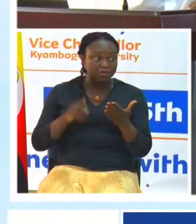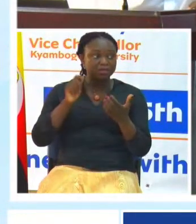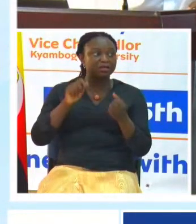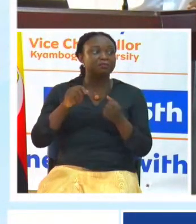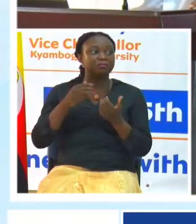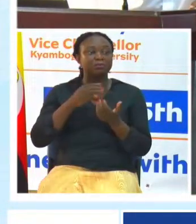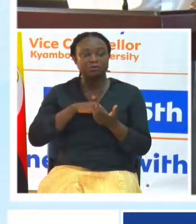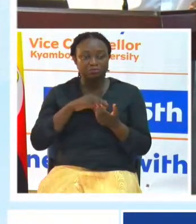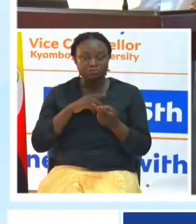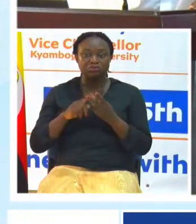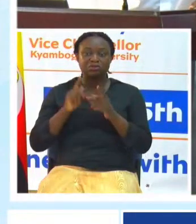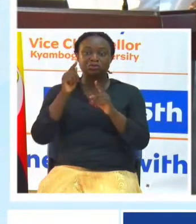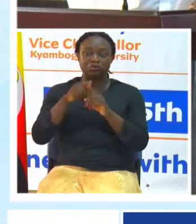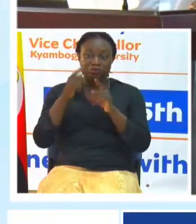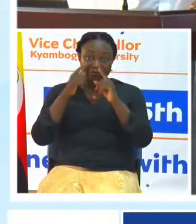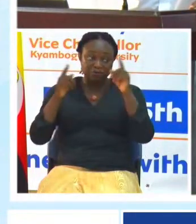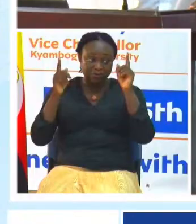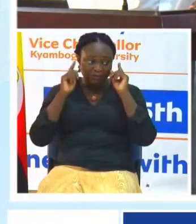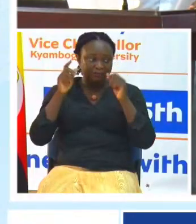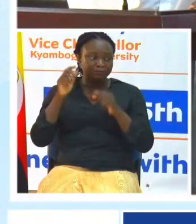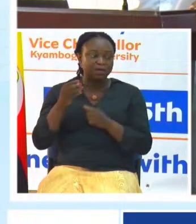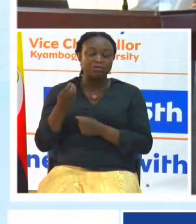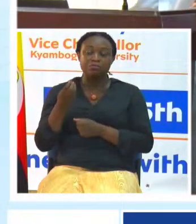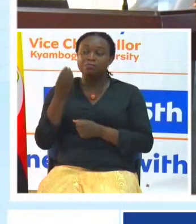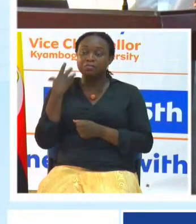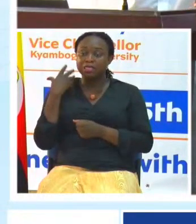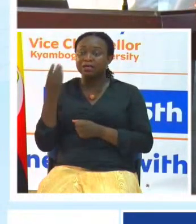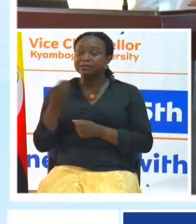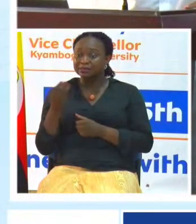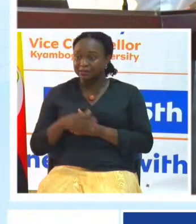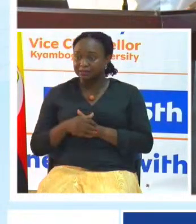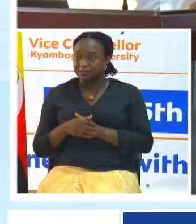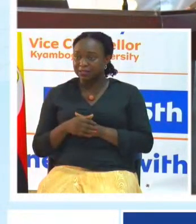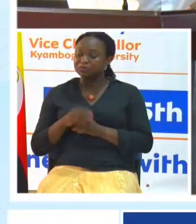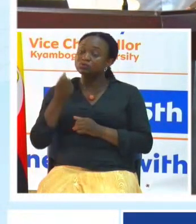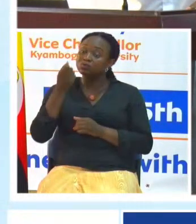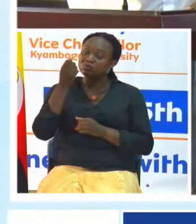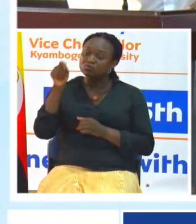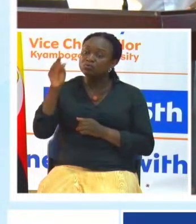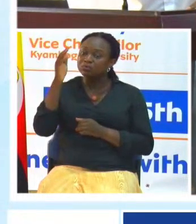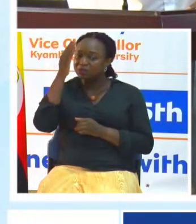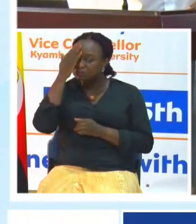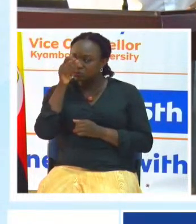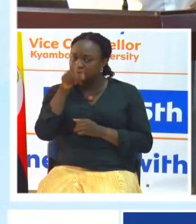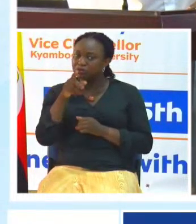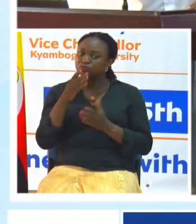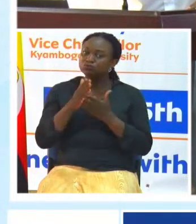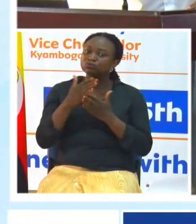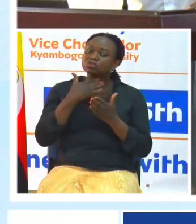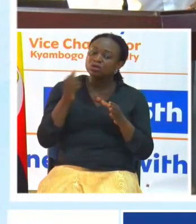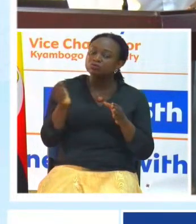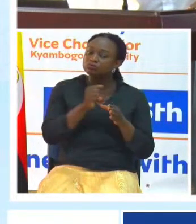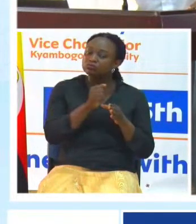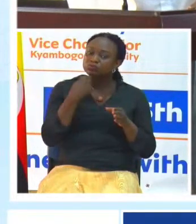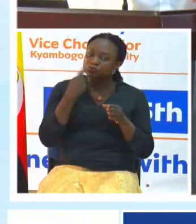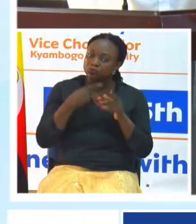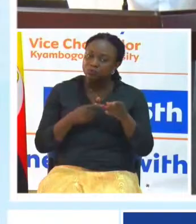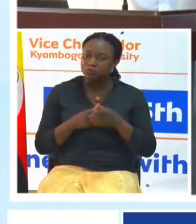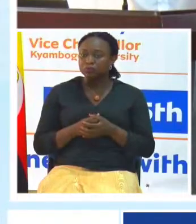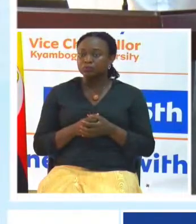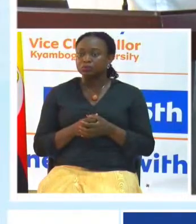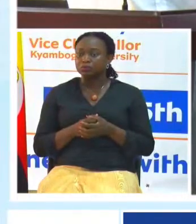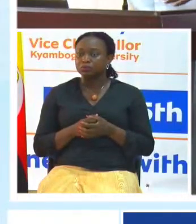the mission and the goals of the university that you're applying to. Understand who they really wish to recruit. And